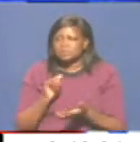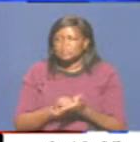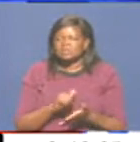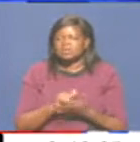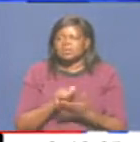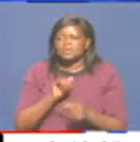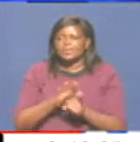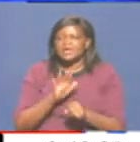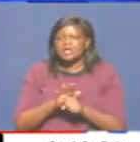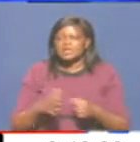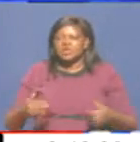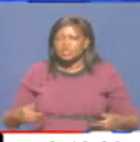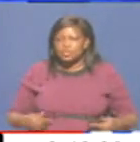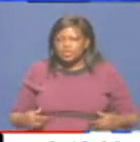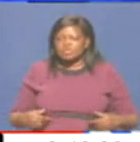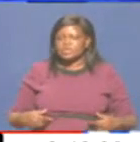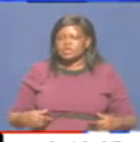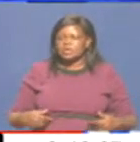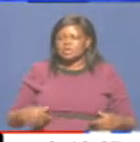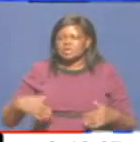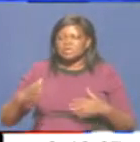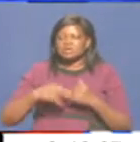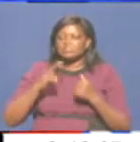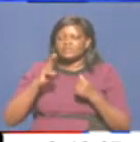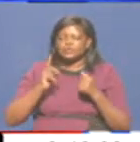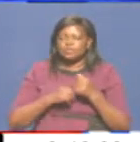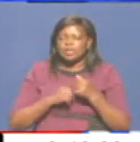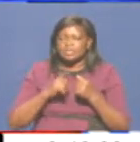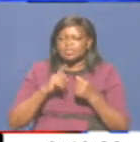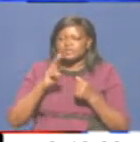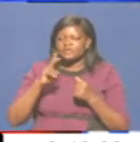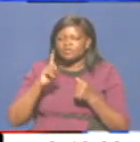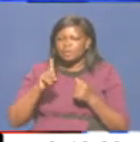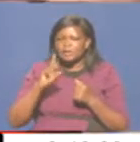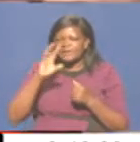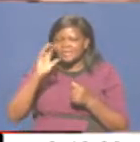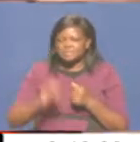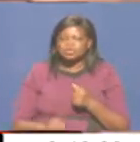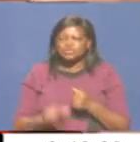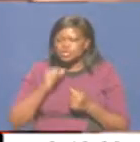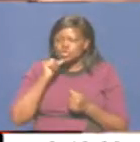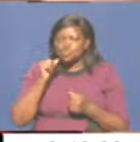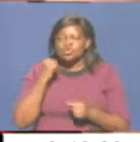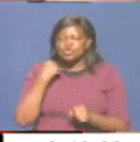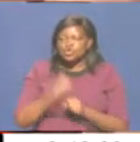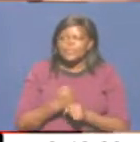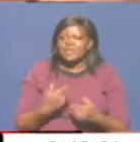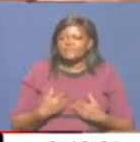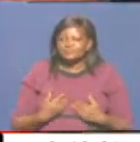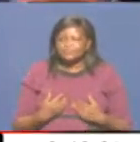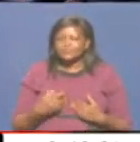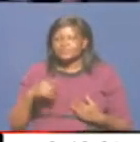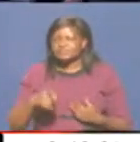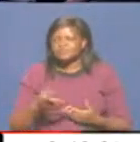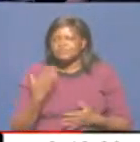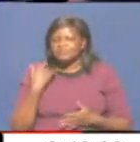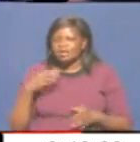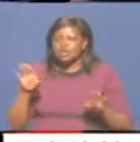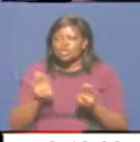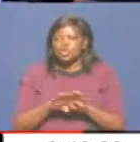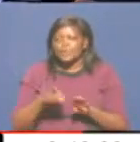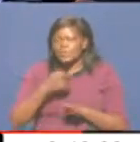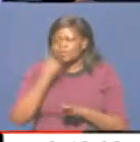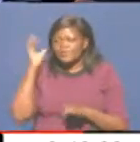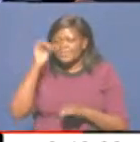our youth, closer to 71%, are not employed. The factory, which had initially closed due to